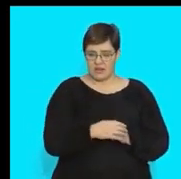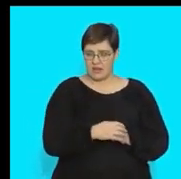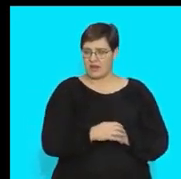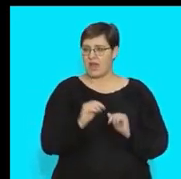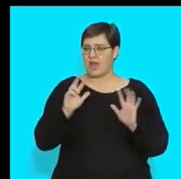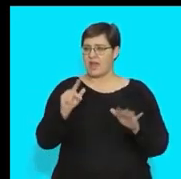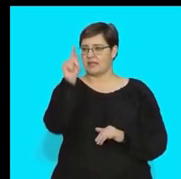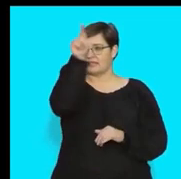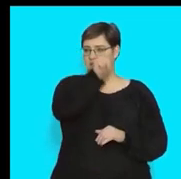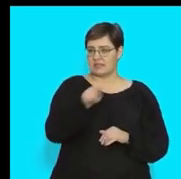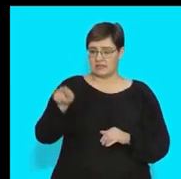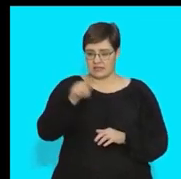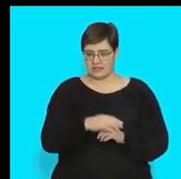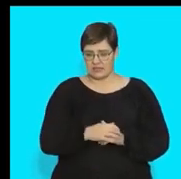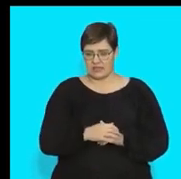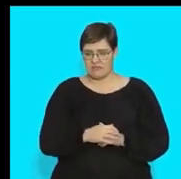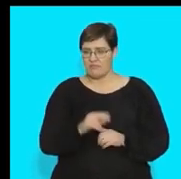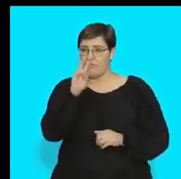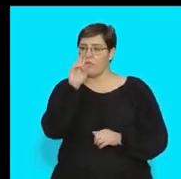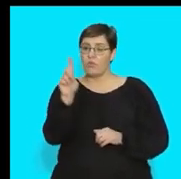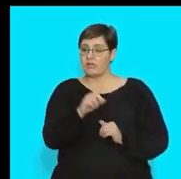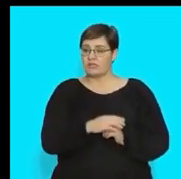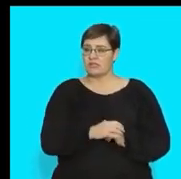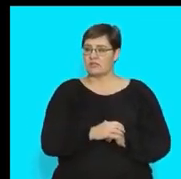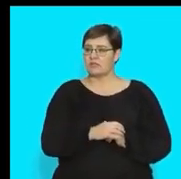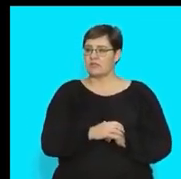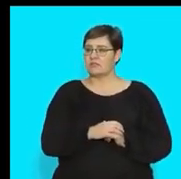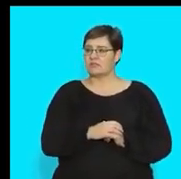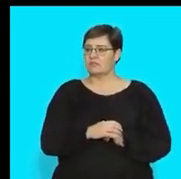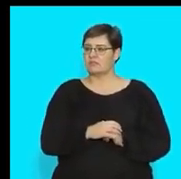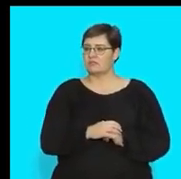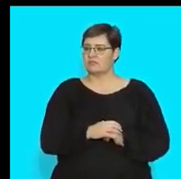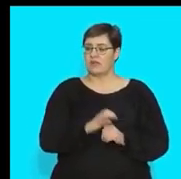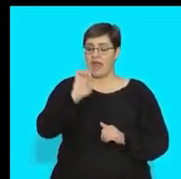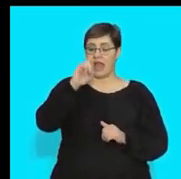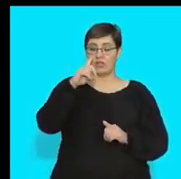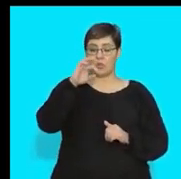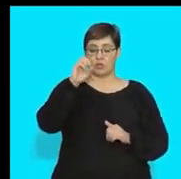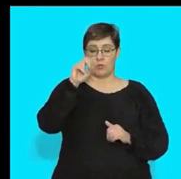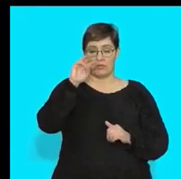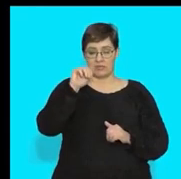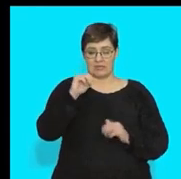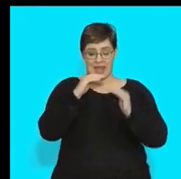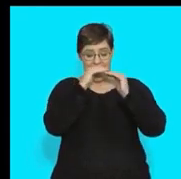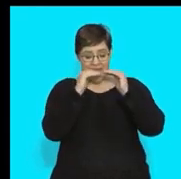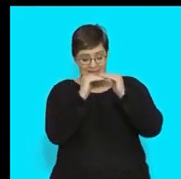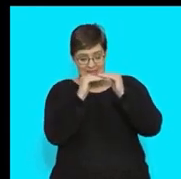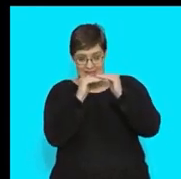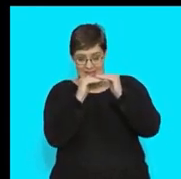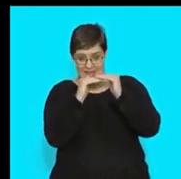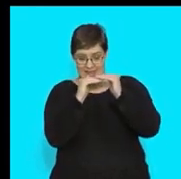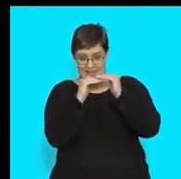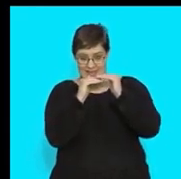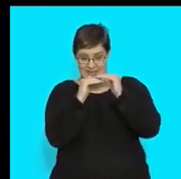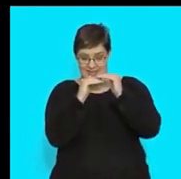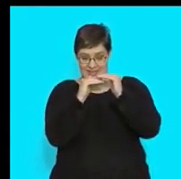number 7, number 8. Now what we're looking at, this layer is the endodermis, and just underneath